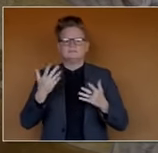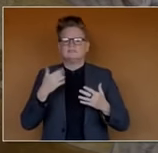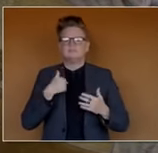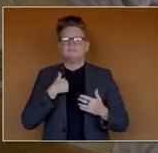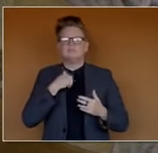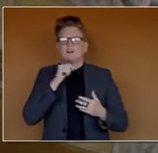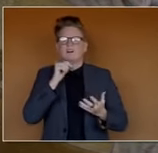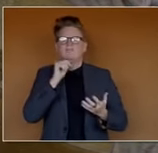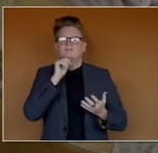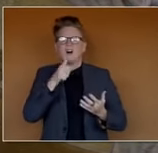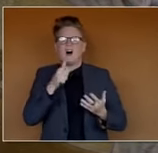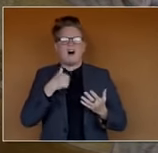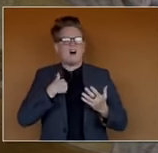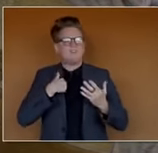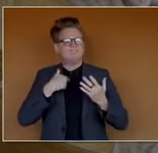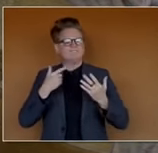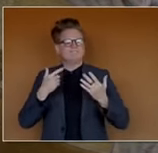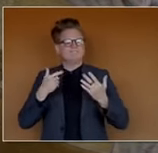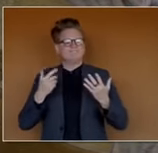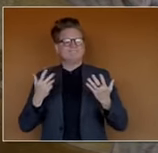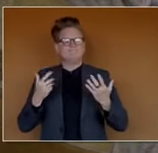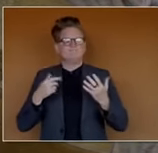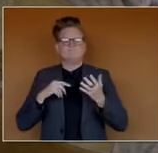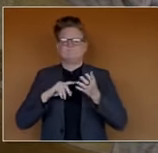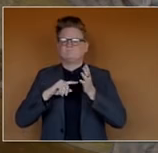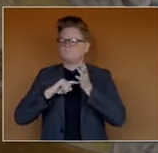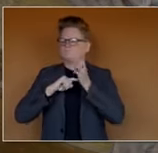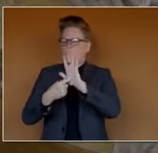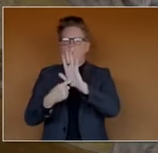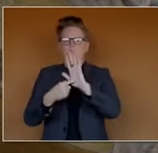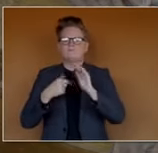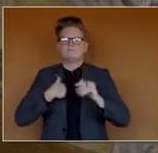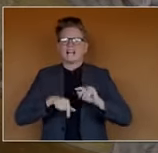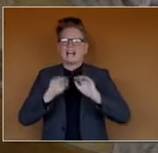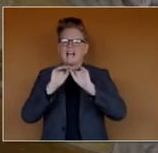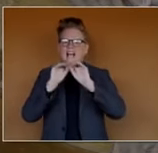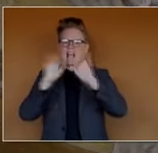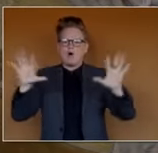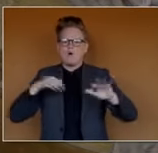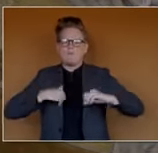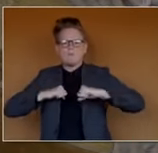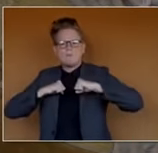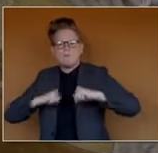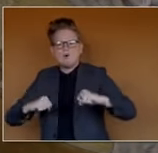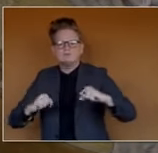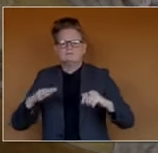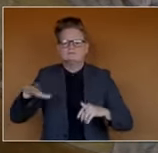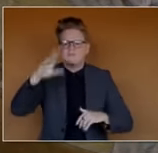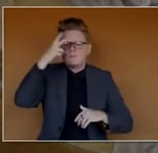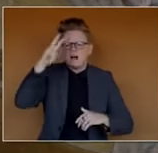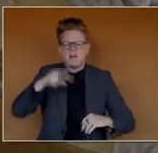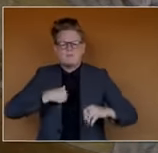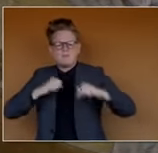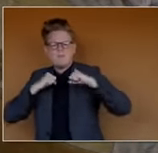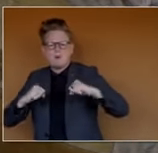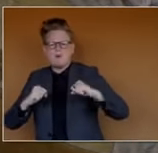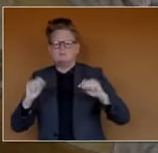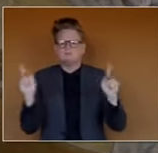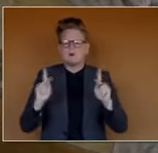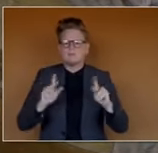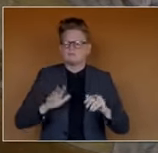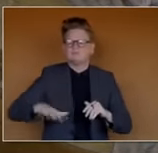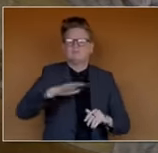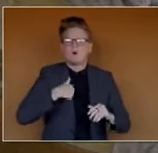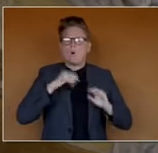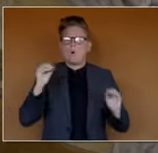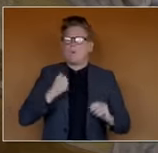And I also commend Governor Gavin Newsom for recognizing that our immigrant workers who do